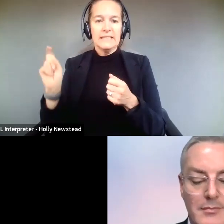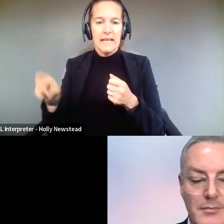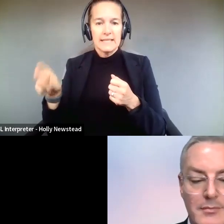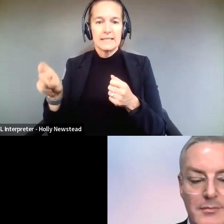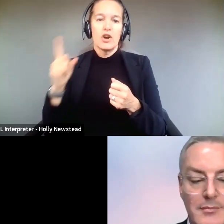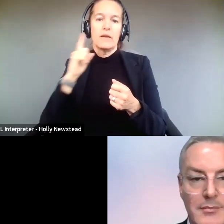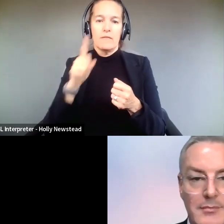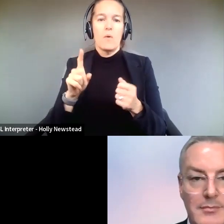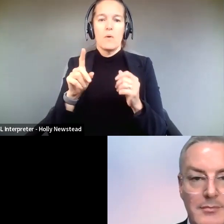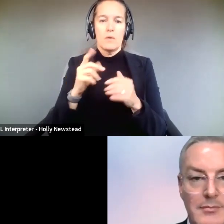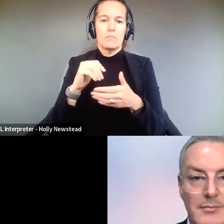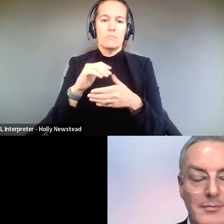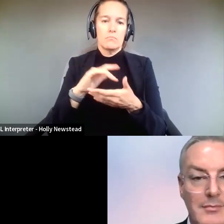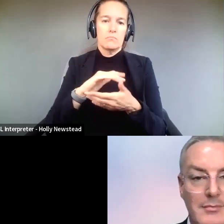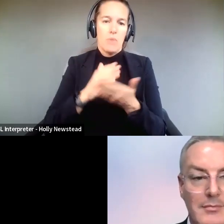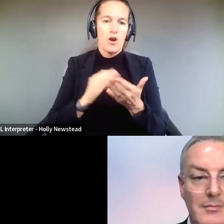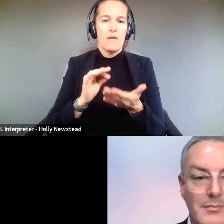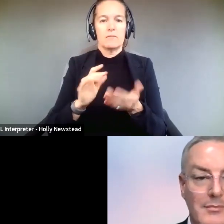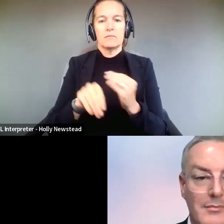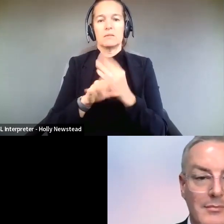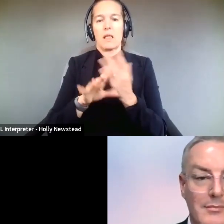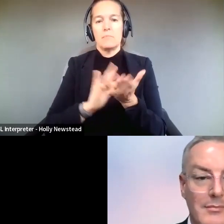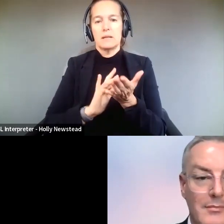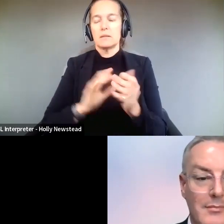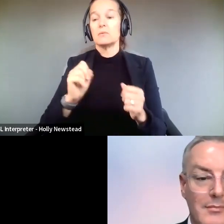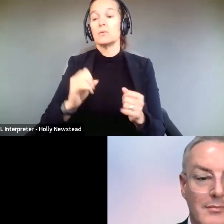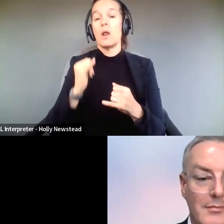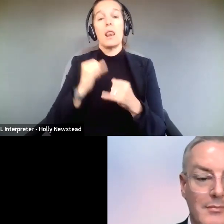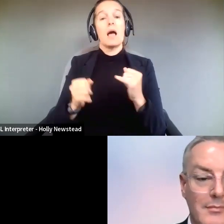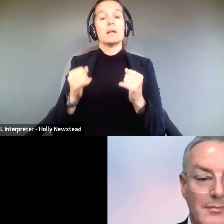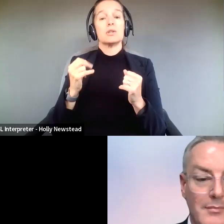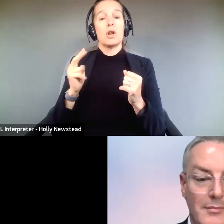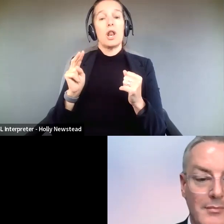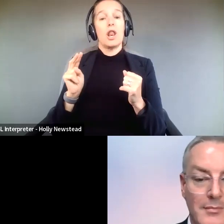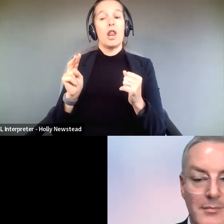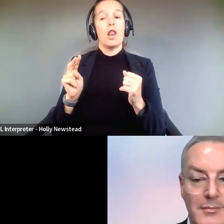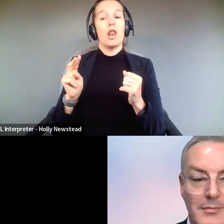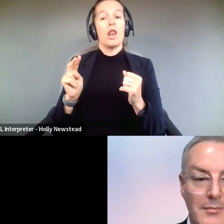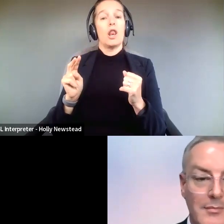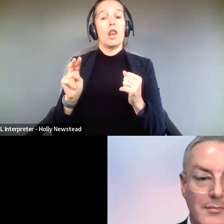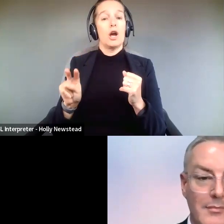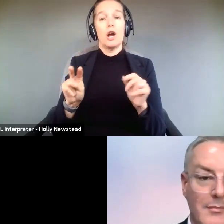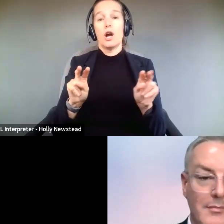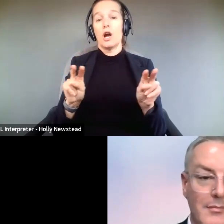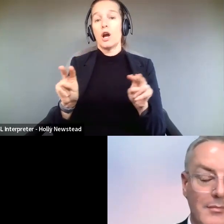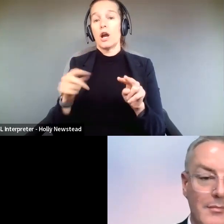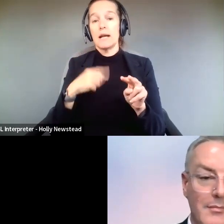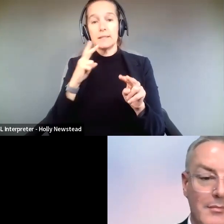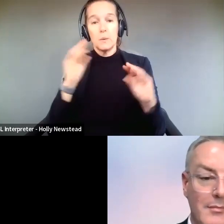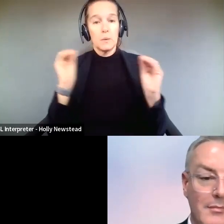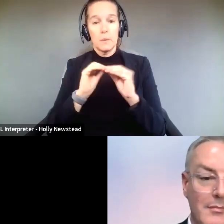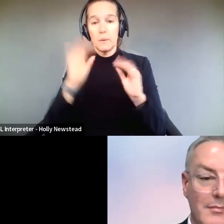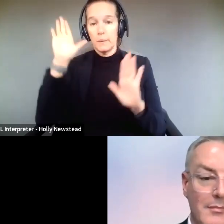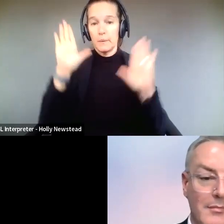part of telemedicine. Taking one last look at my commissioners, I see no additional hands that have